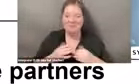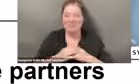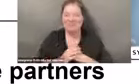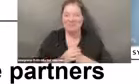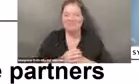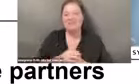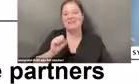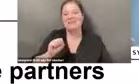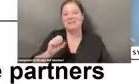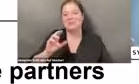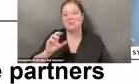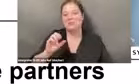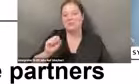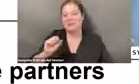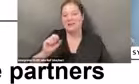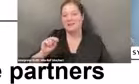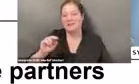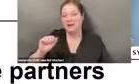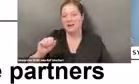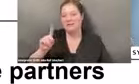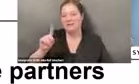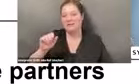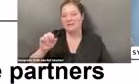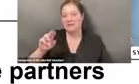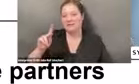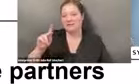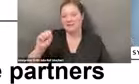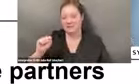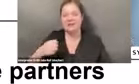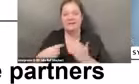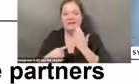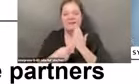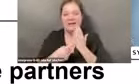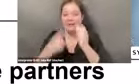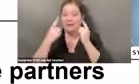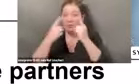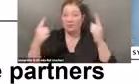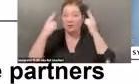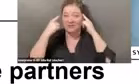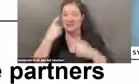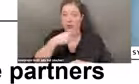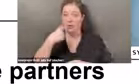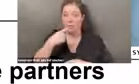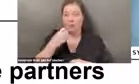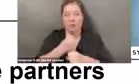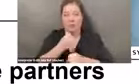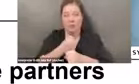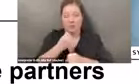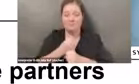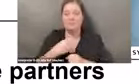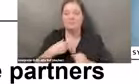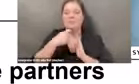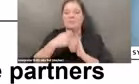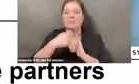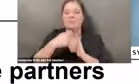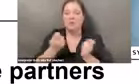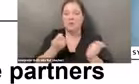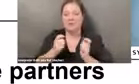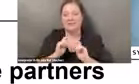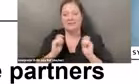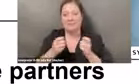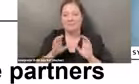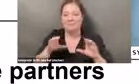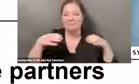Dierks from the Technical University of Dortmund, and I'm part of the project coordination team at TU